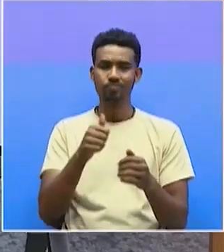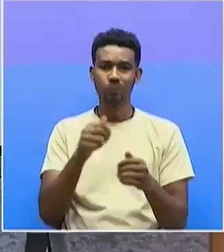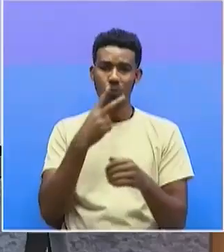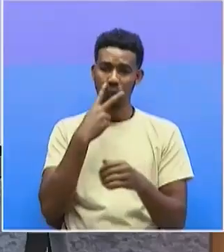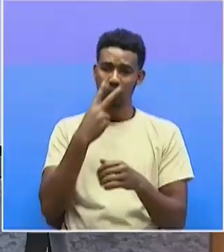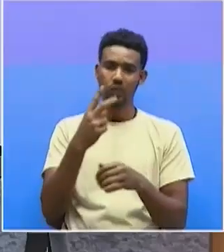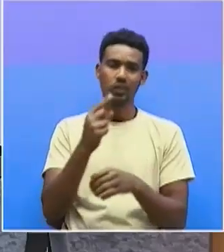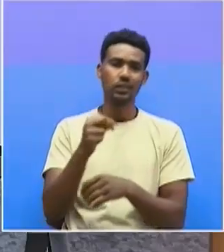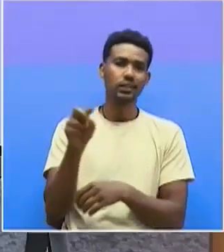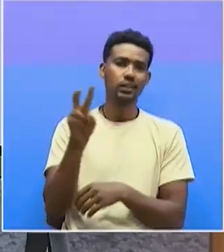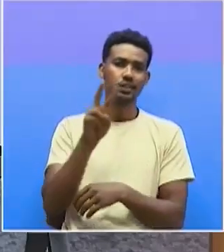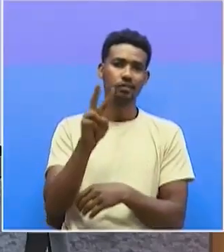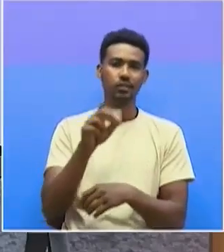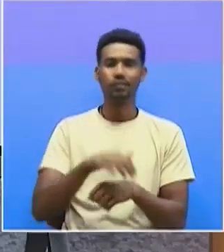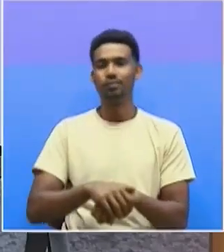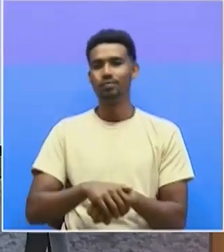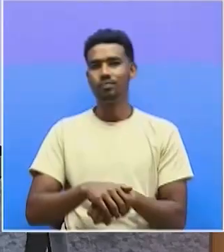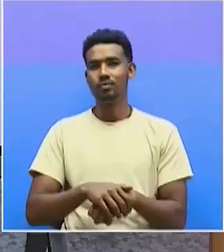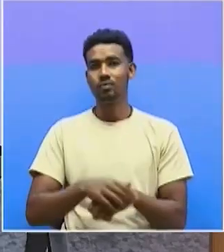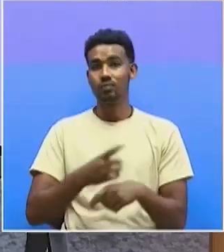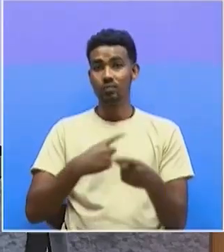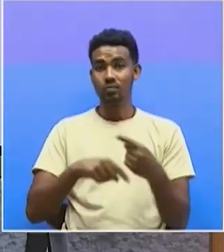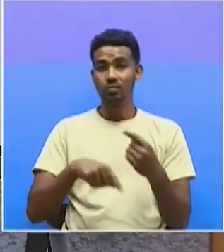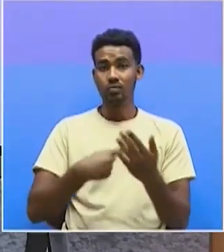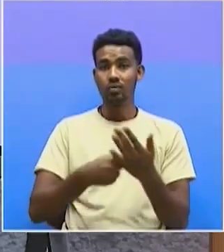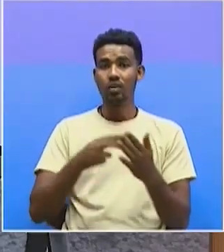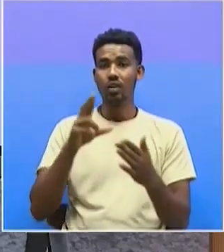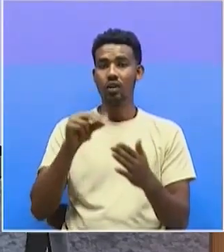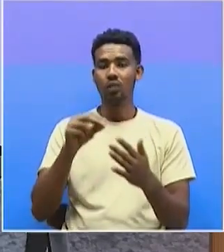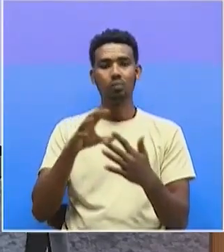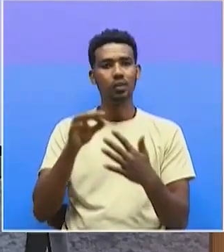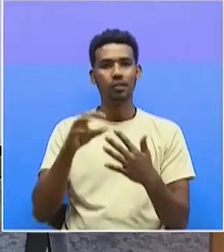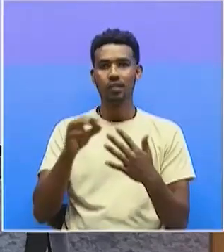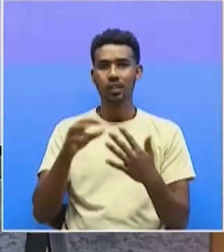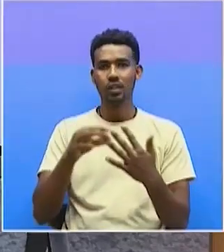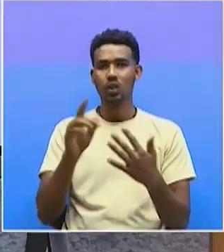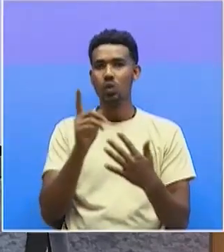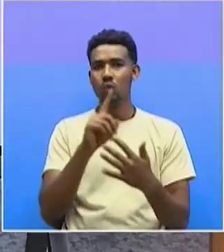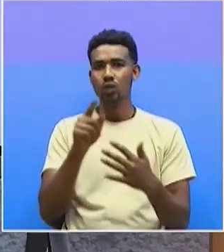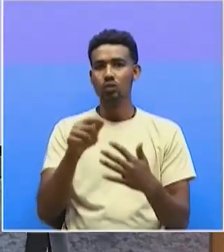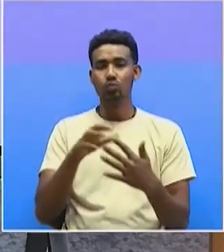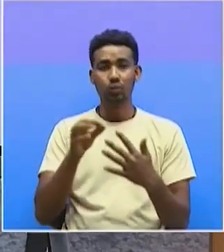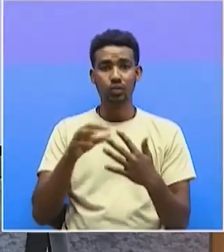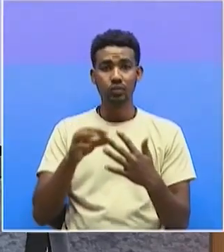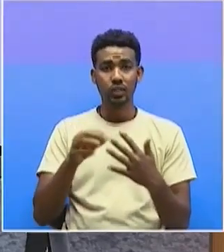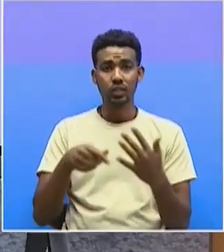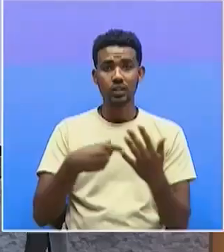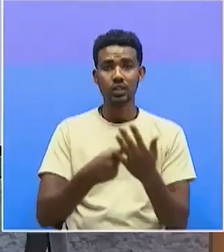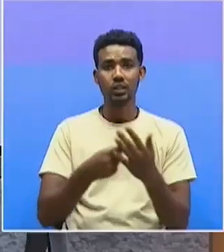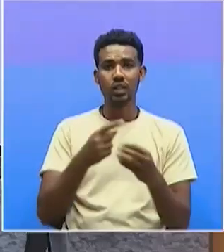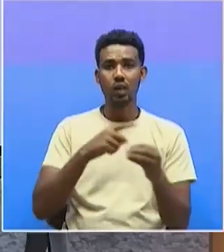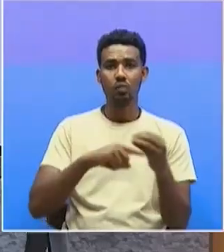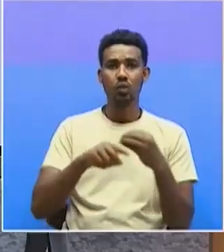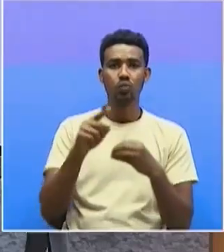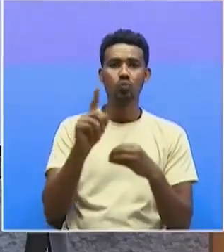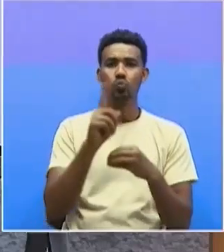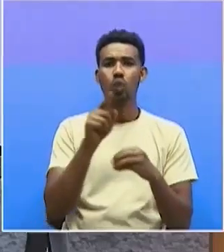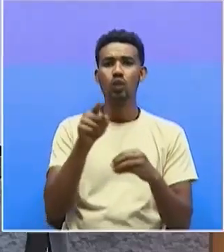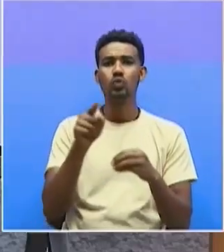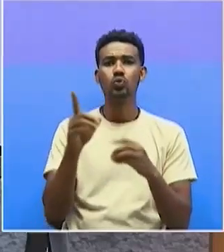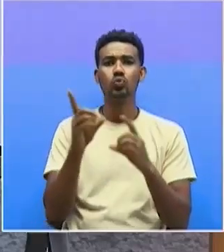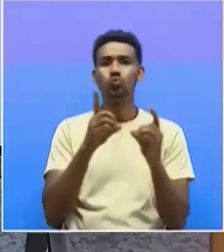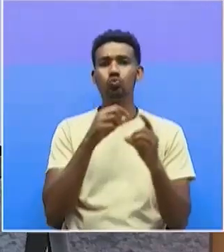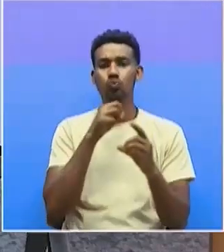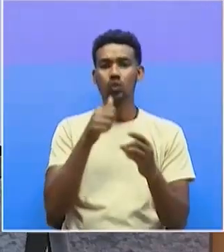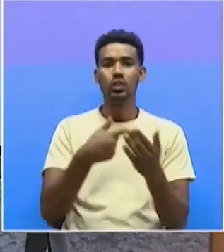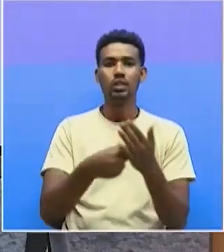TV. And also, when we come to here, it's not about preference. It's not about what you prefer. It is about what you don't. This is the